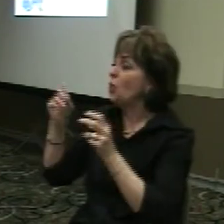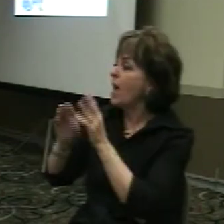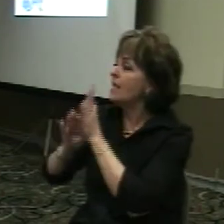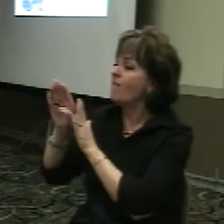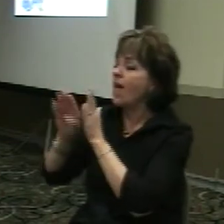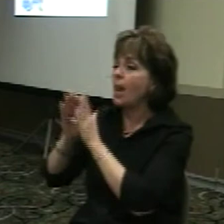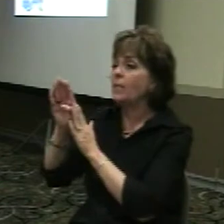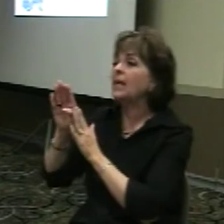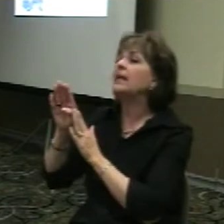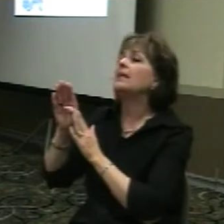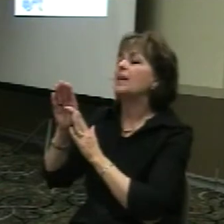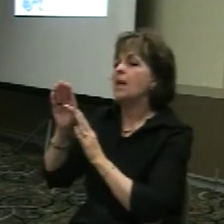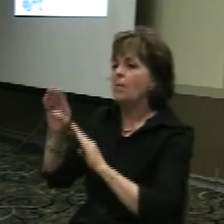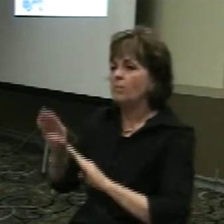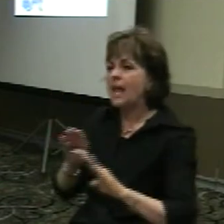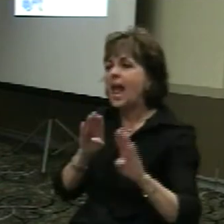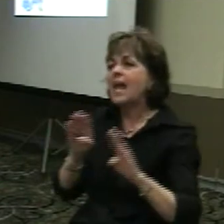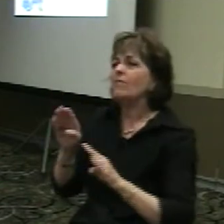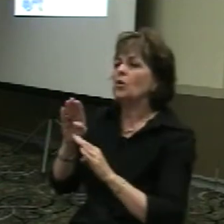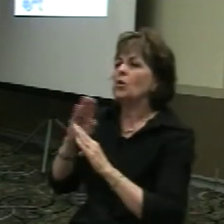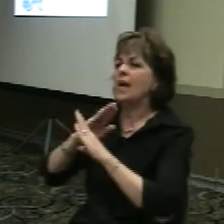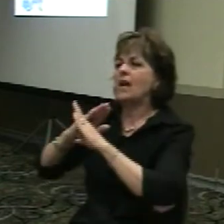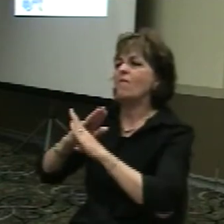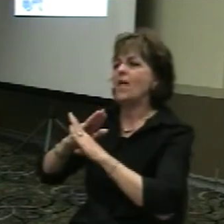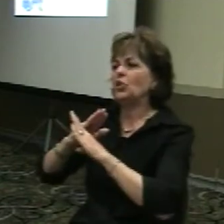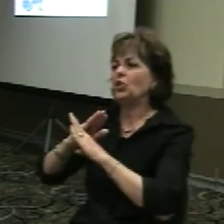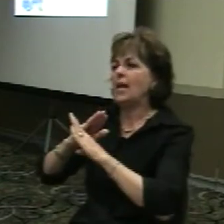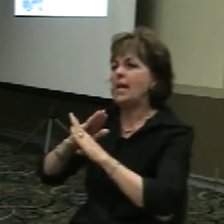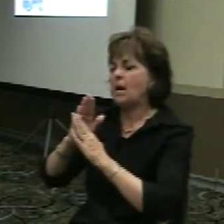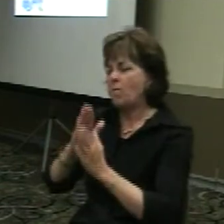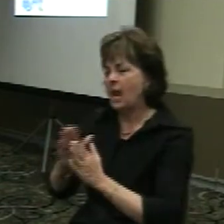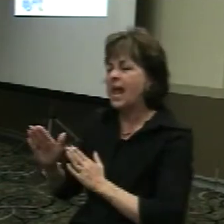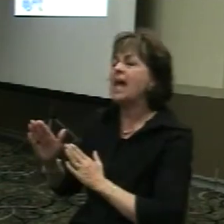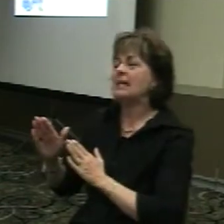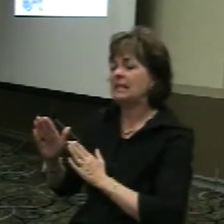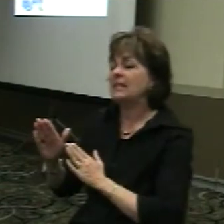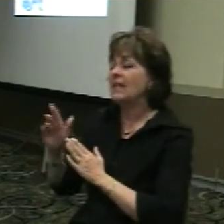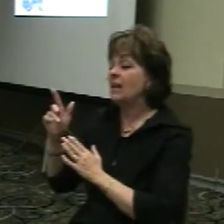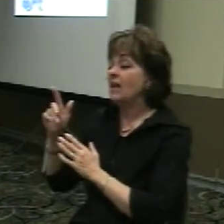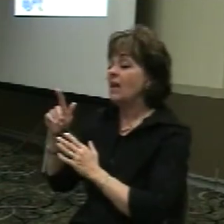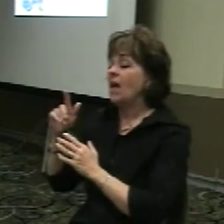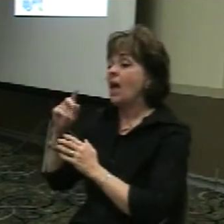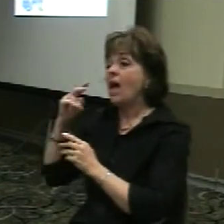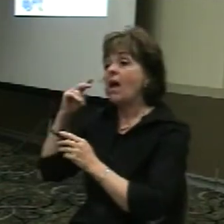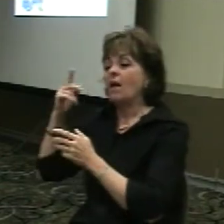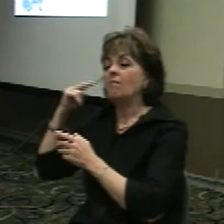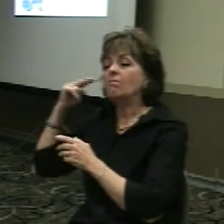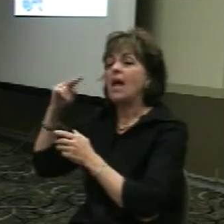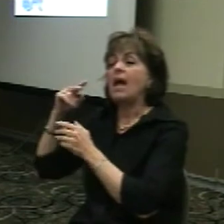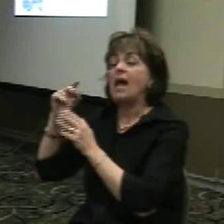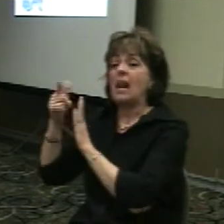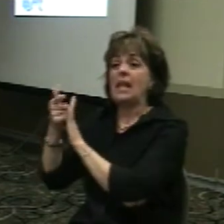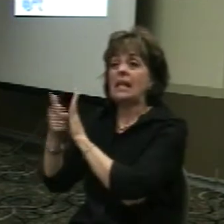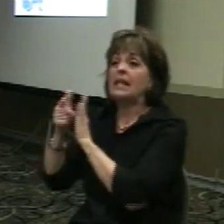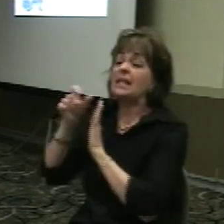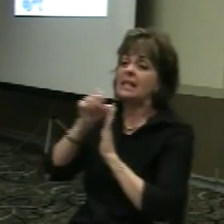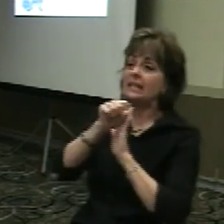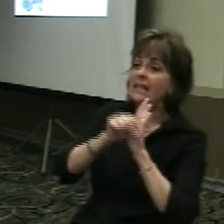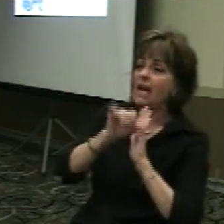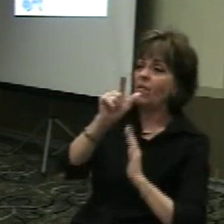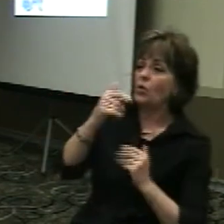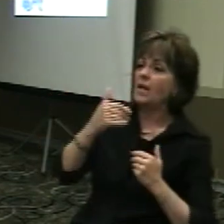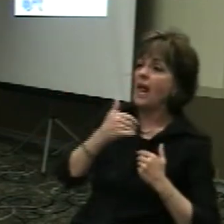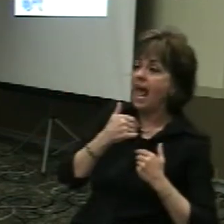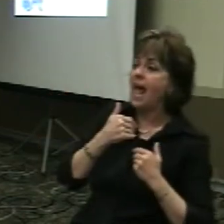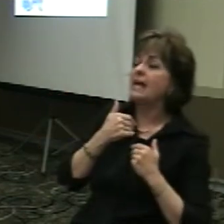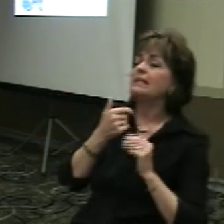developing behavior intervention plans is difficult for this, even from the standpoint of legally. For example, the state of Illinois has statutes